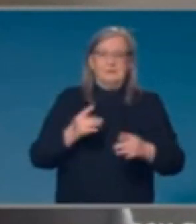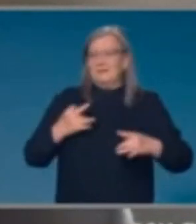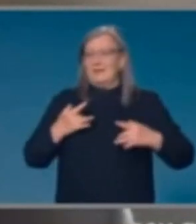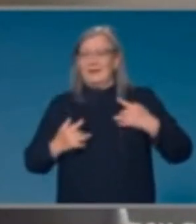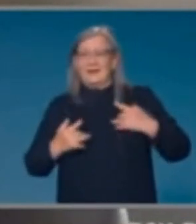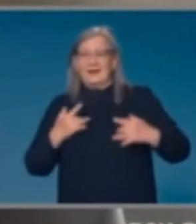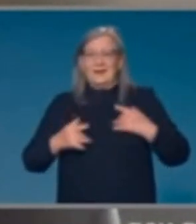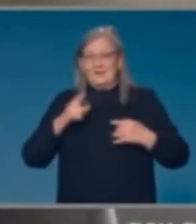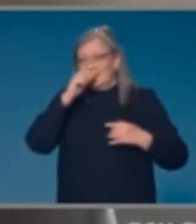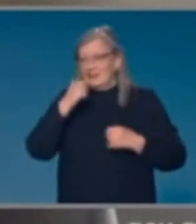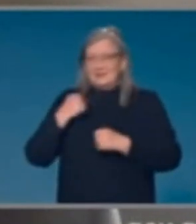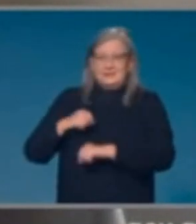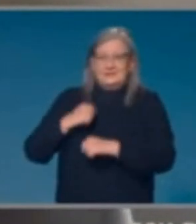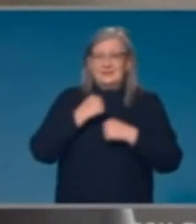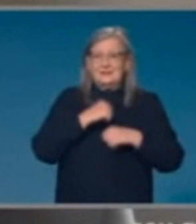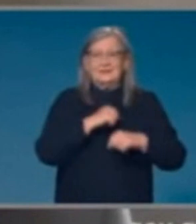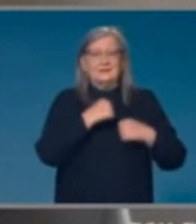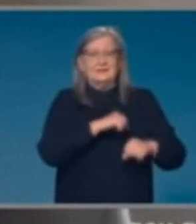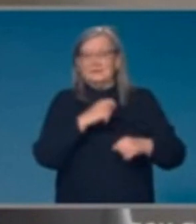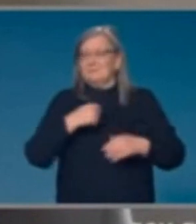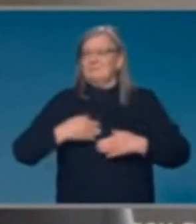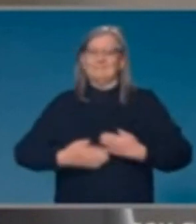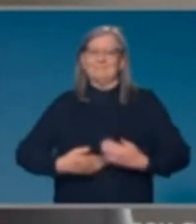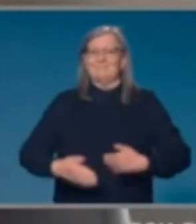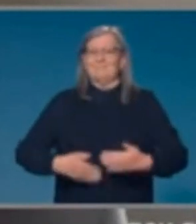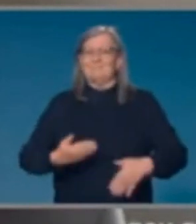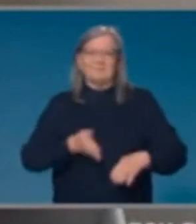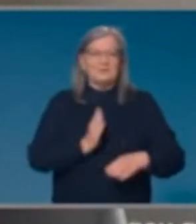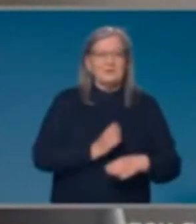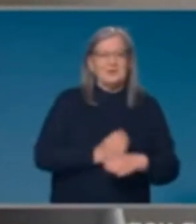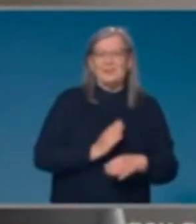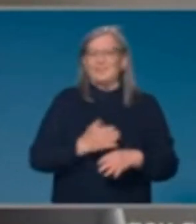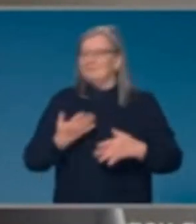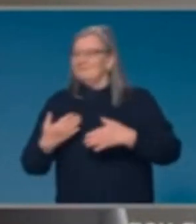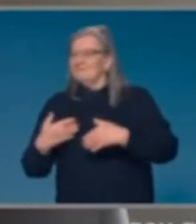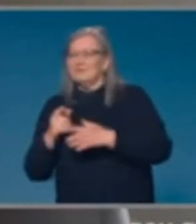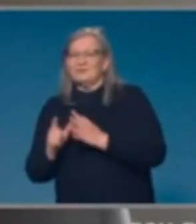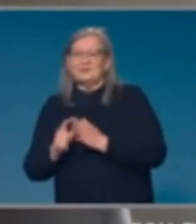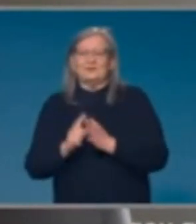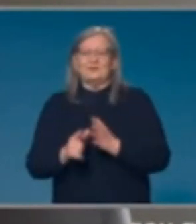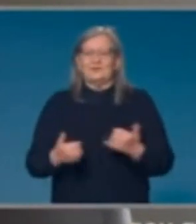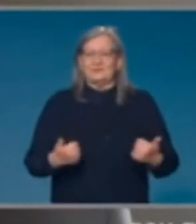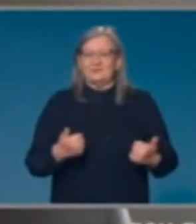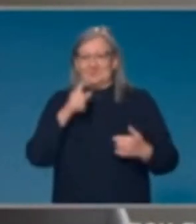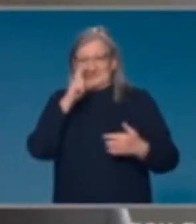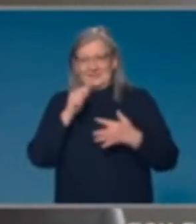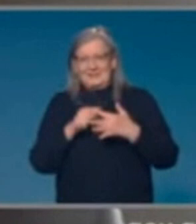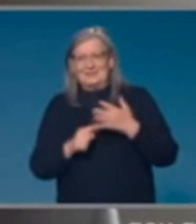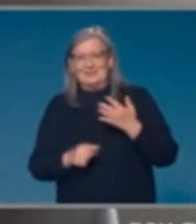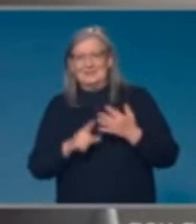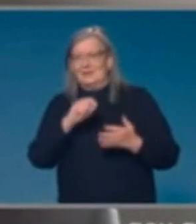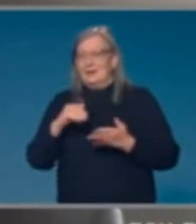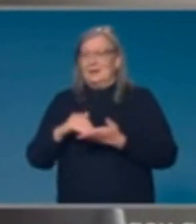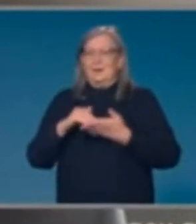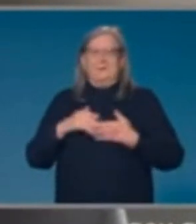their business as safely as possible. And it's giving people freedoms back as part of the national roadmap. It supports